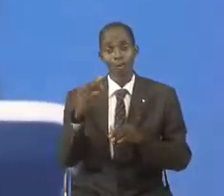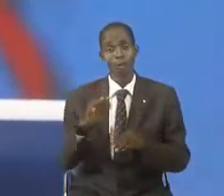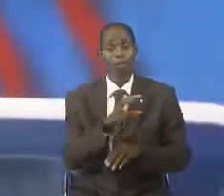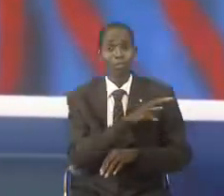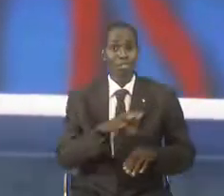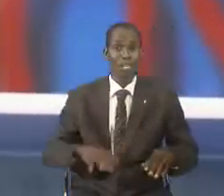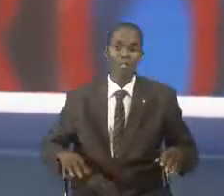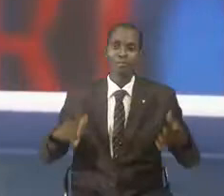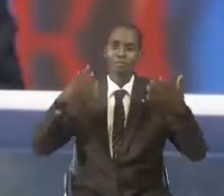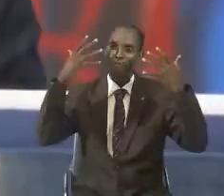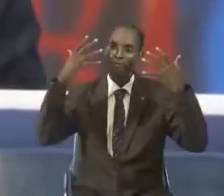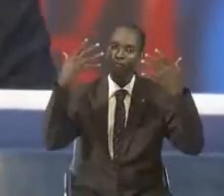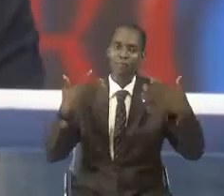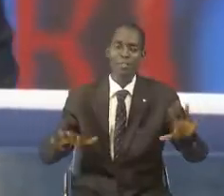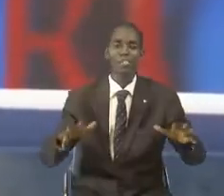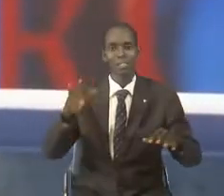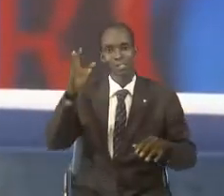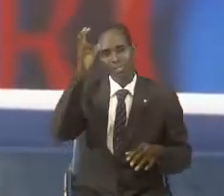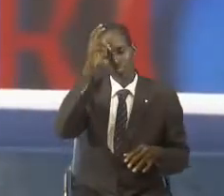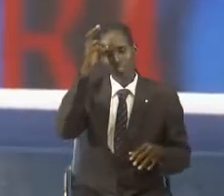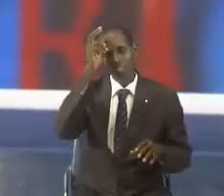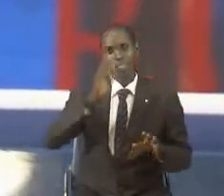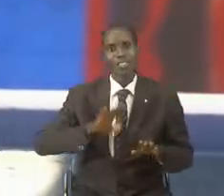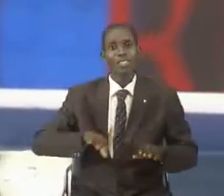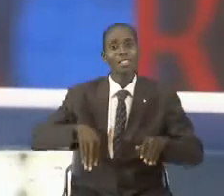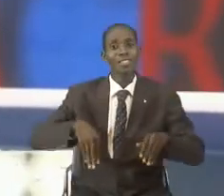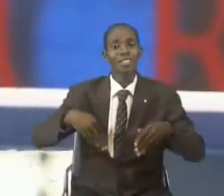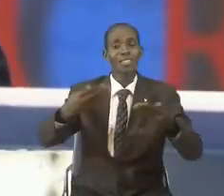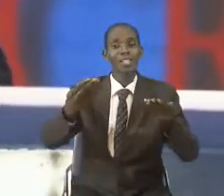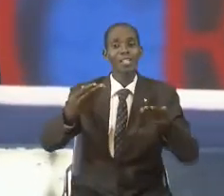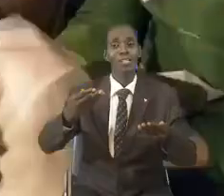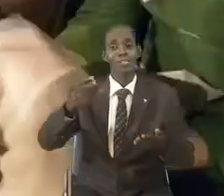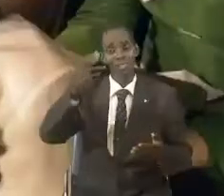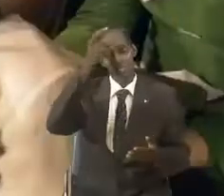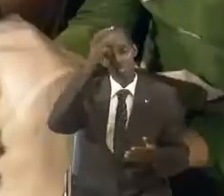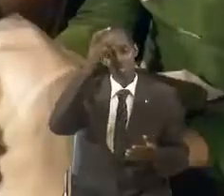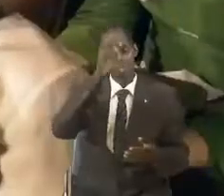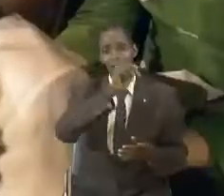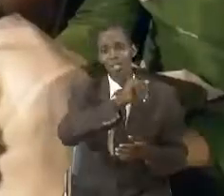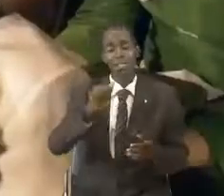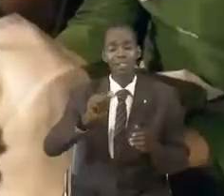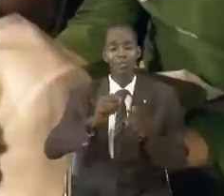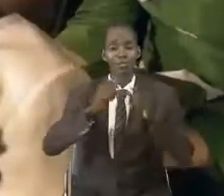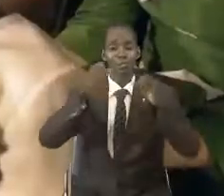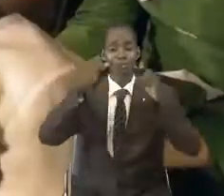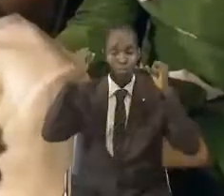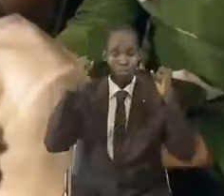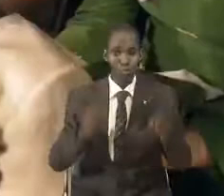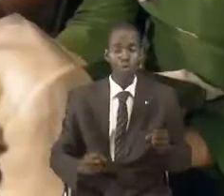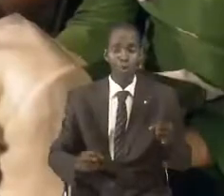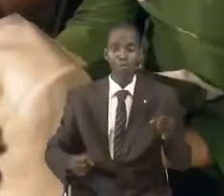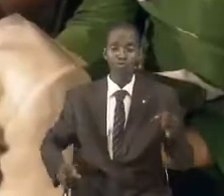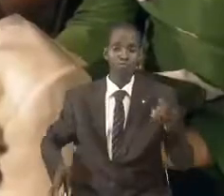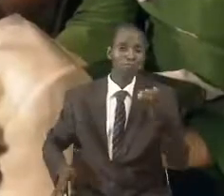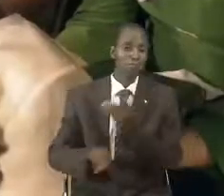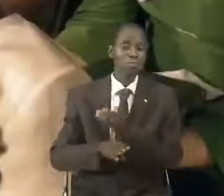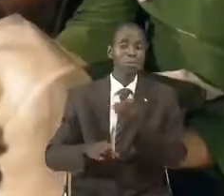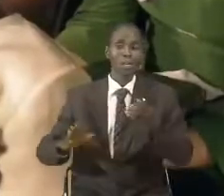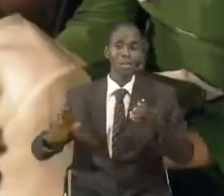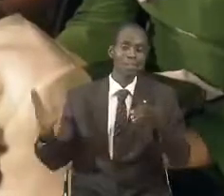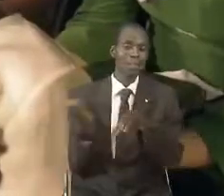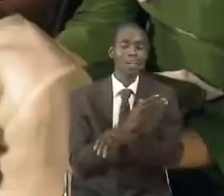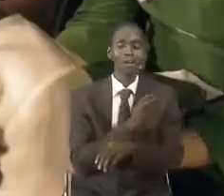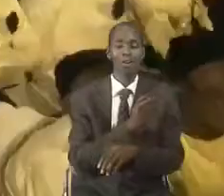that death of Christ finished Satan. gave him a